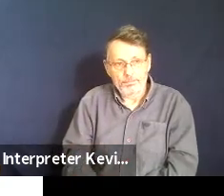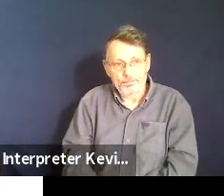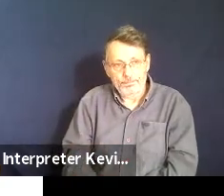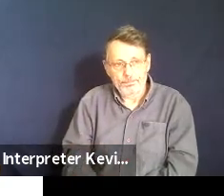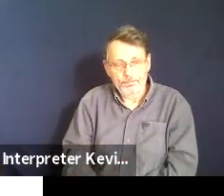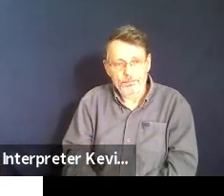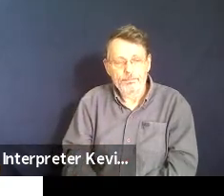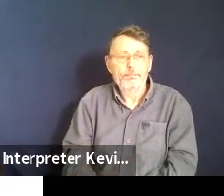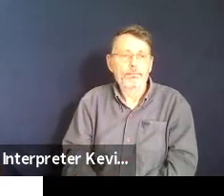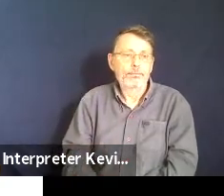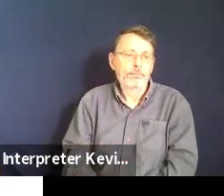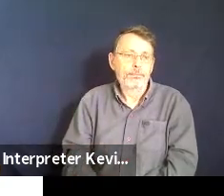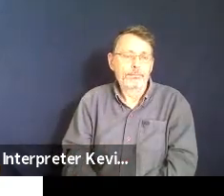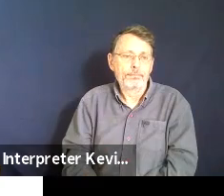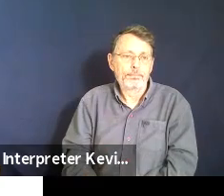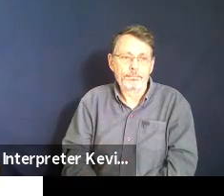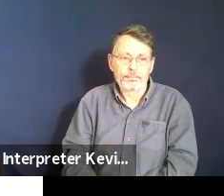510-285-5600.